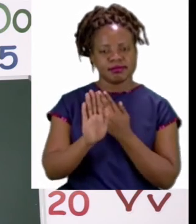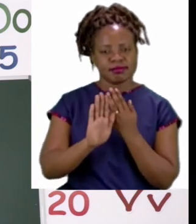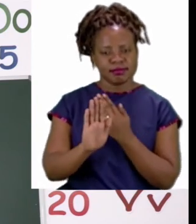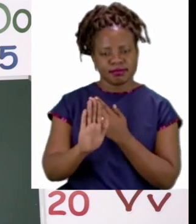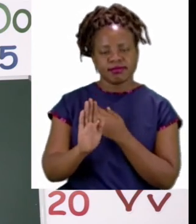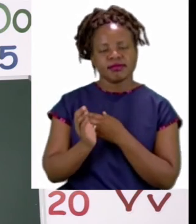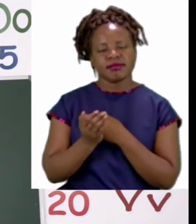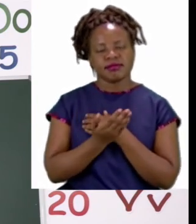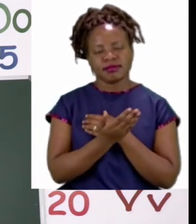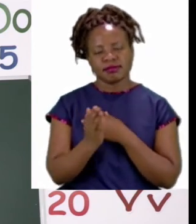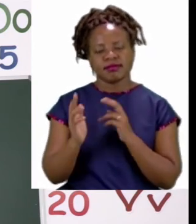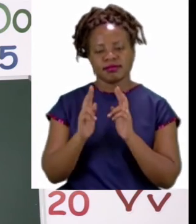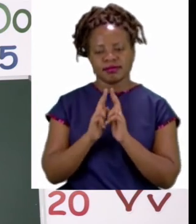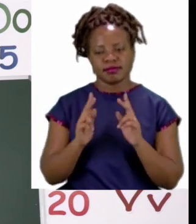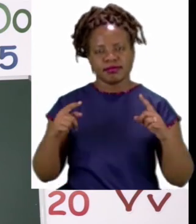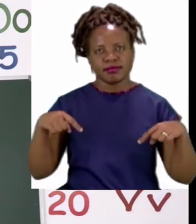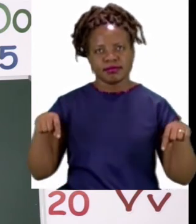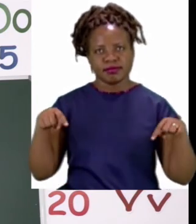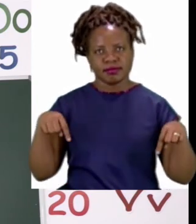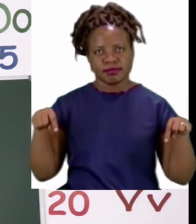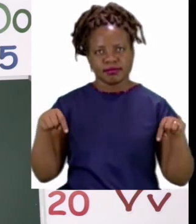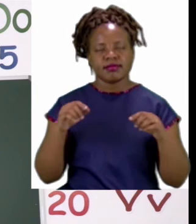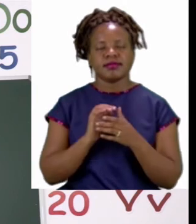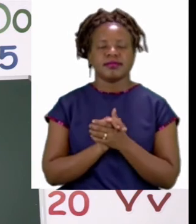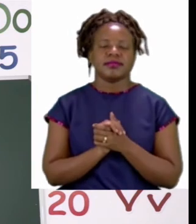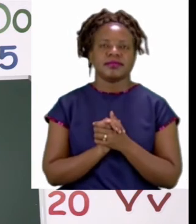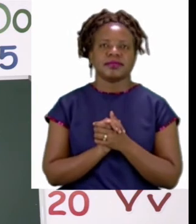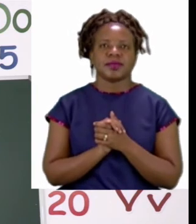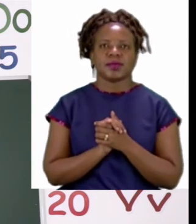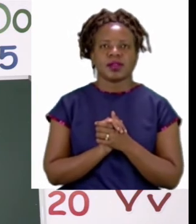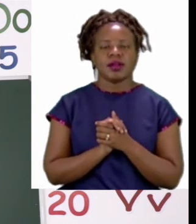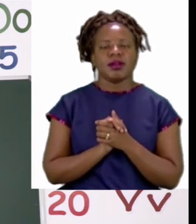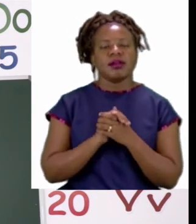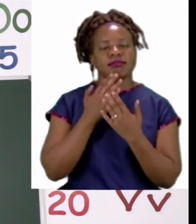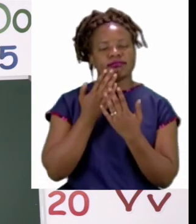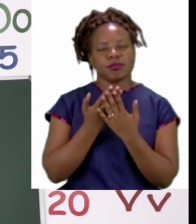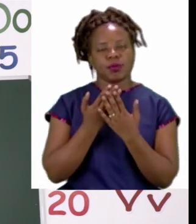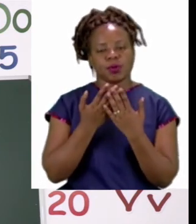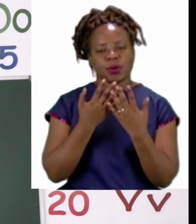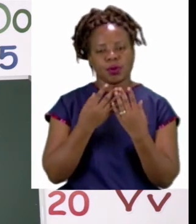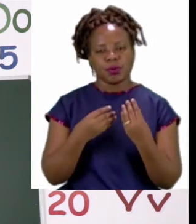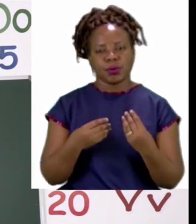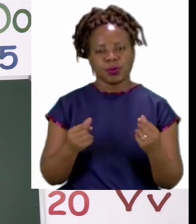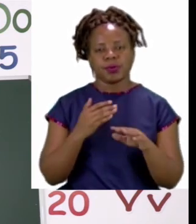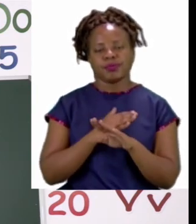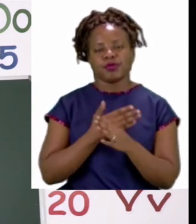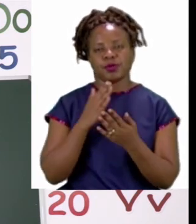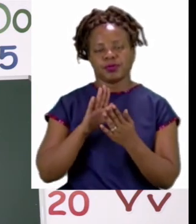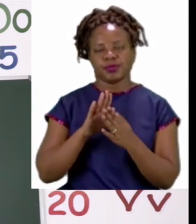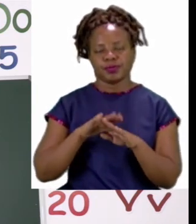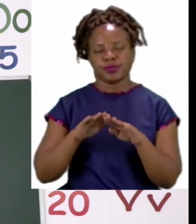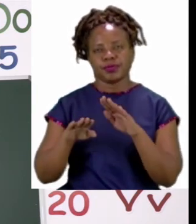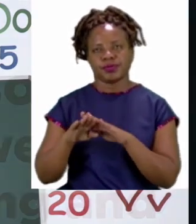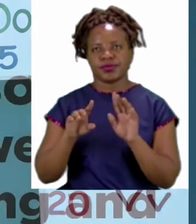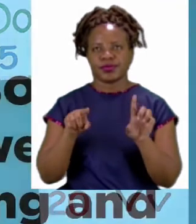care about staying safe all the time. Make sure that your hands are dry before you touch anything else.